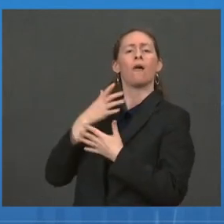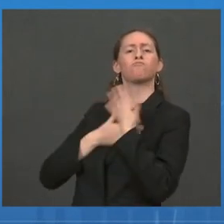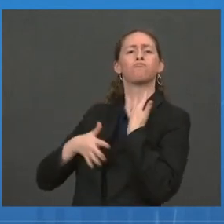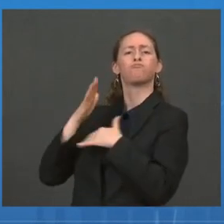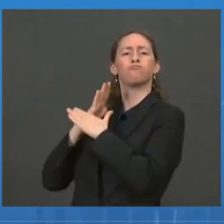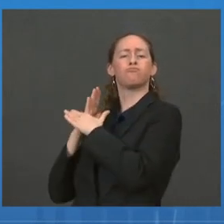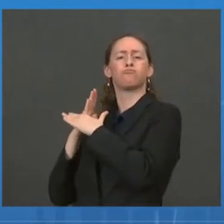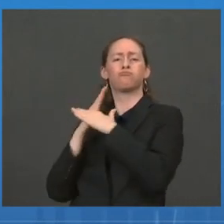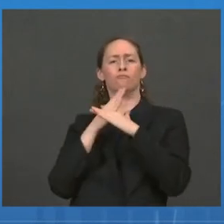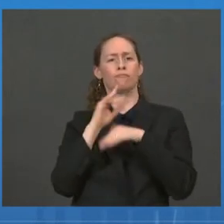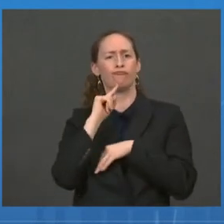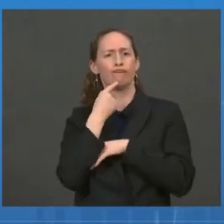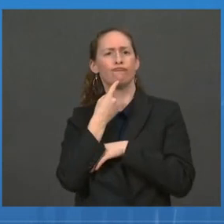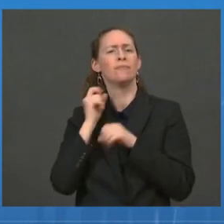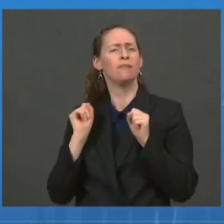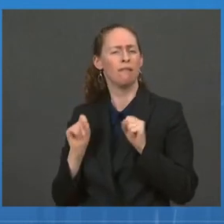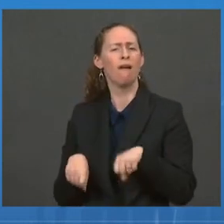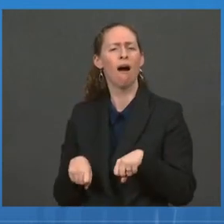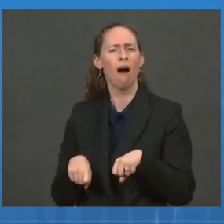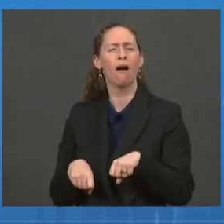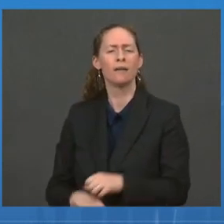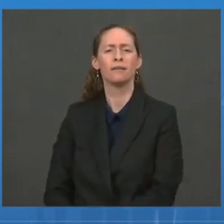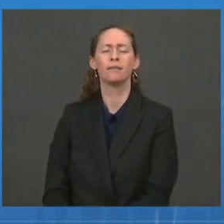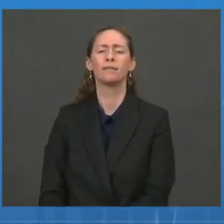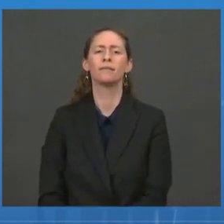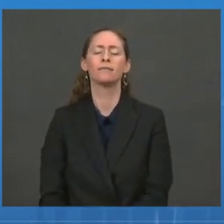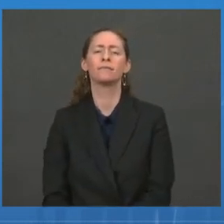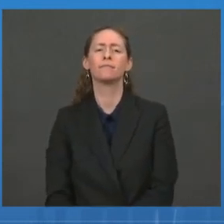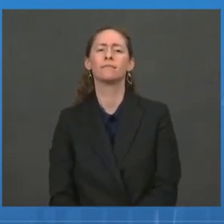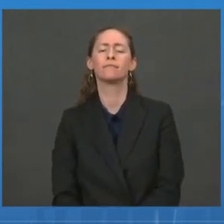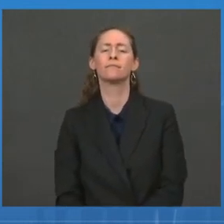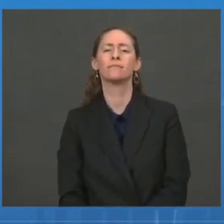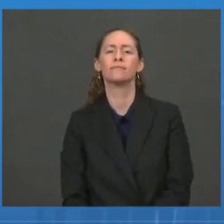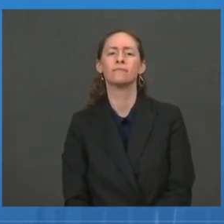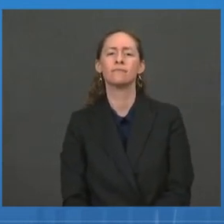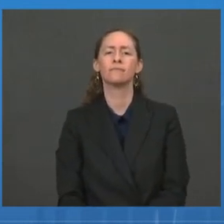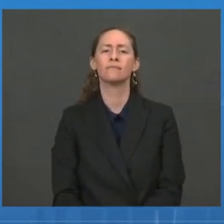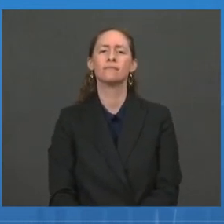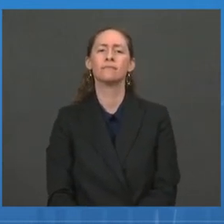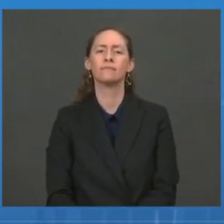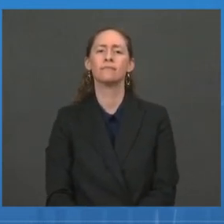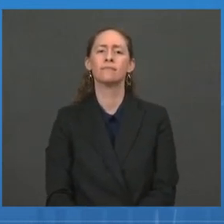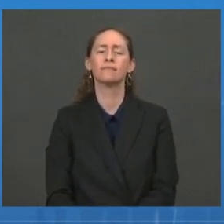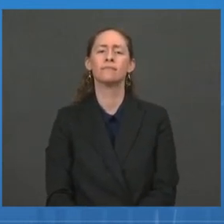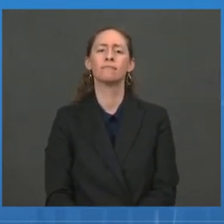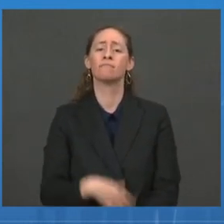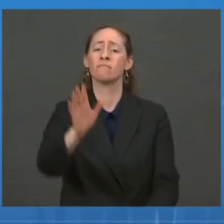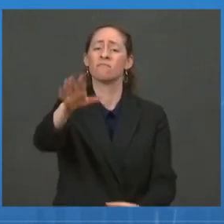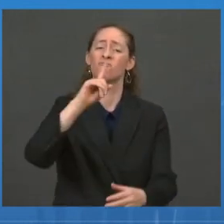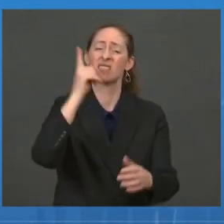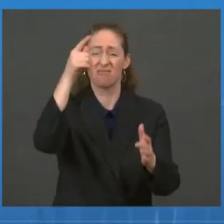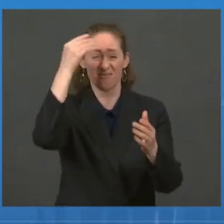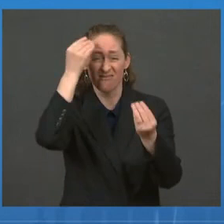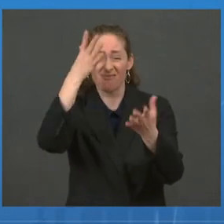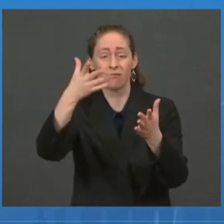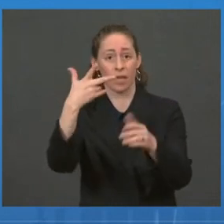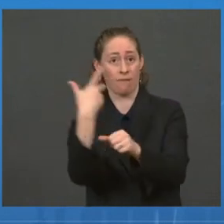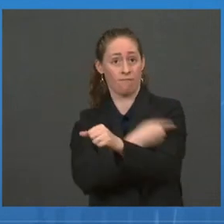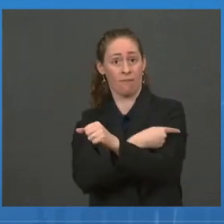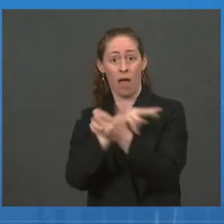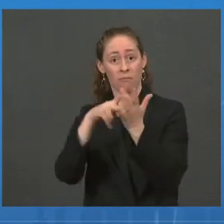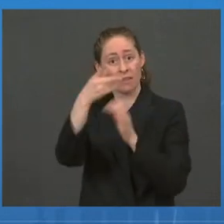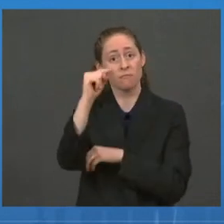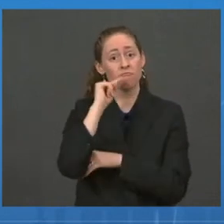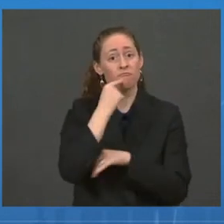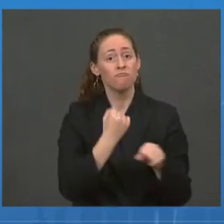reason to believe as we talk about boosters when you get a level high enough that you are going to get at least some degree of cross